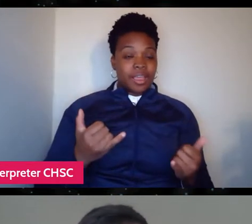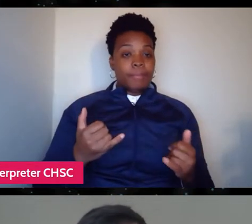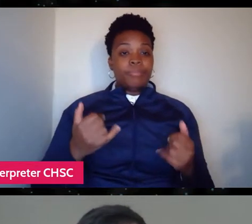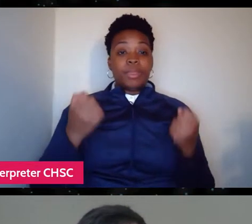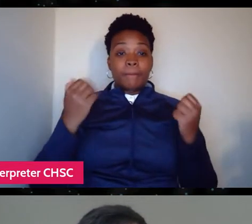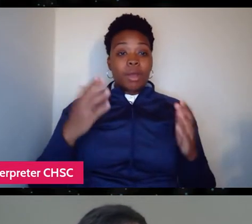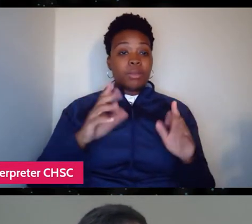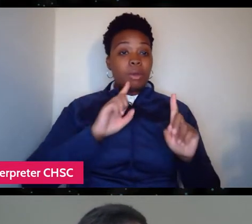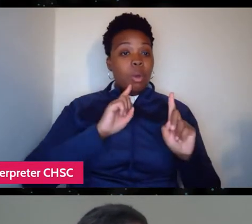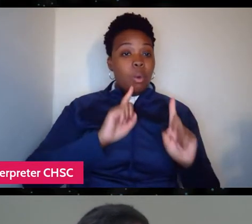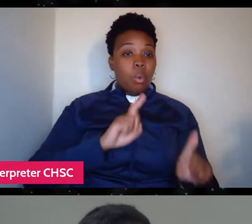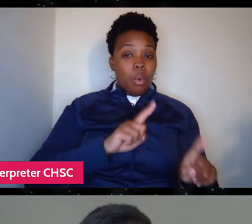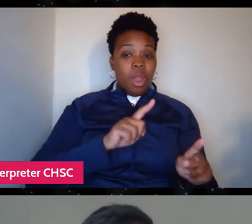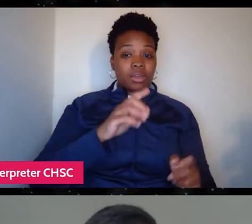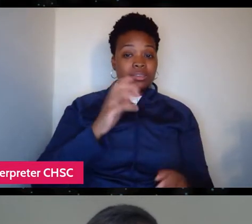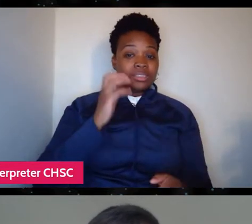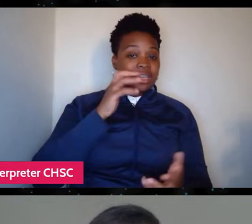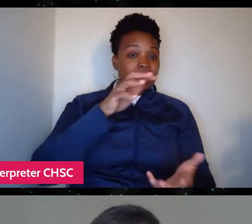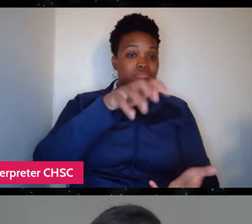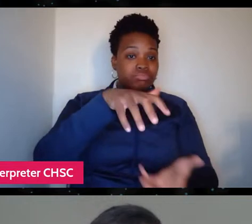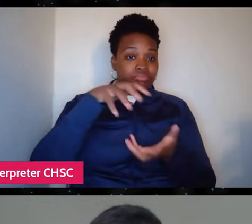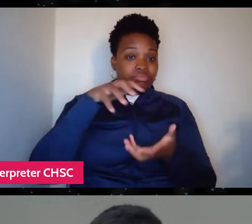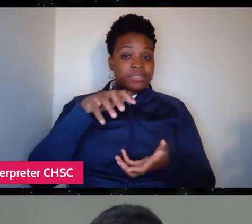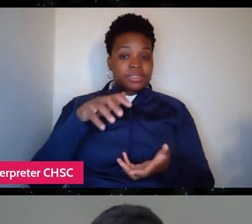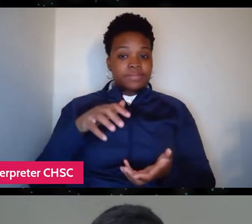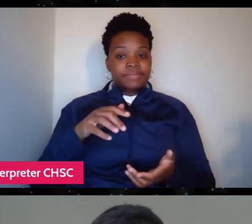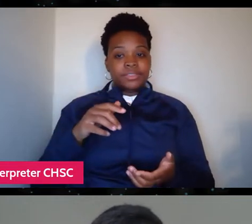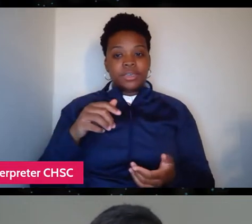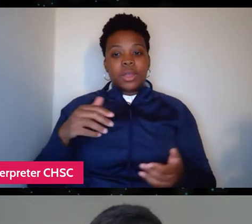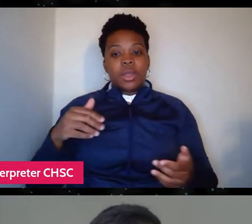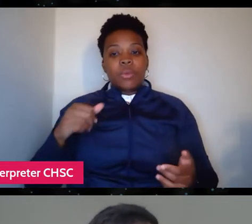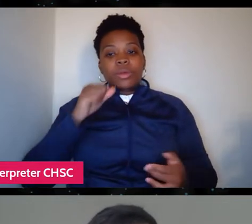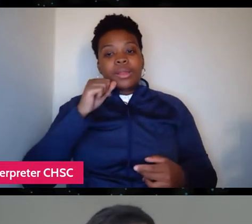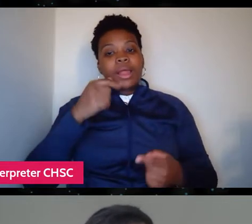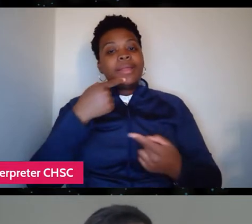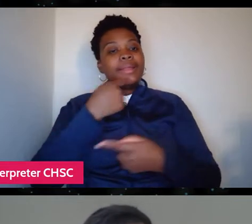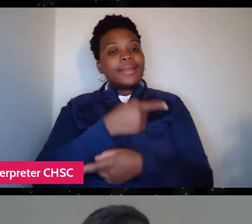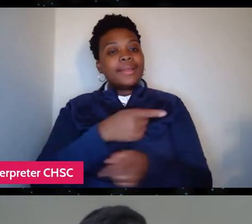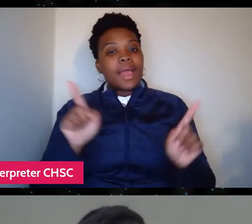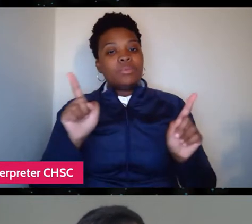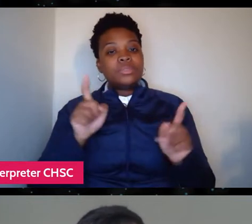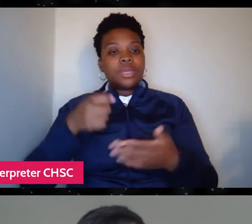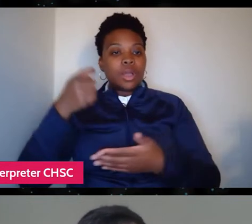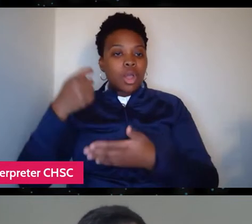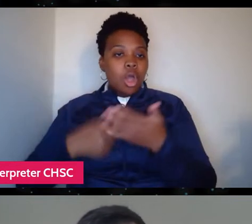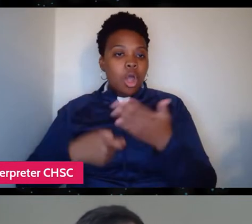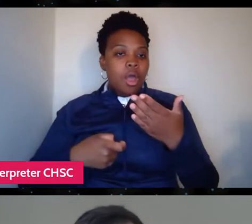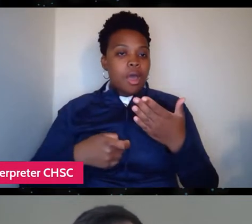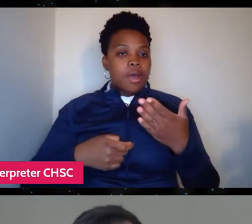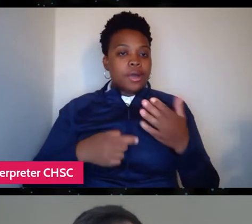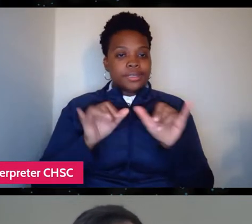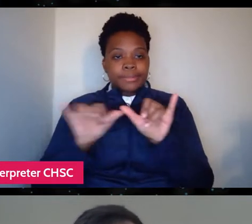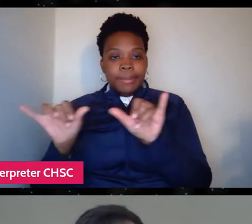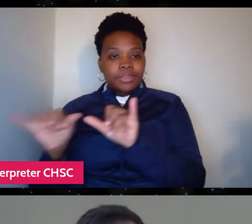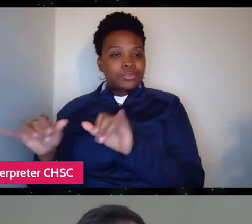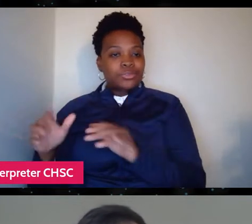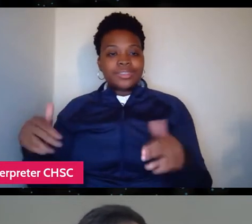magnitude. And eventually, you know, we're not announcing cost metrics right